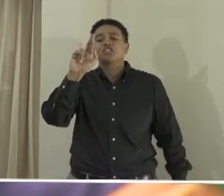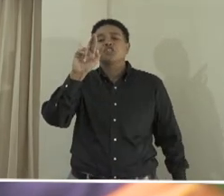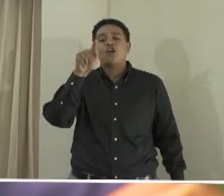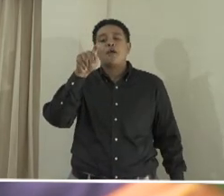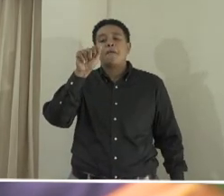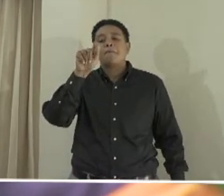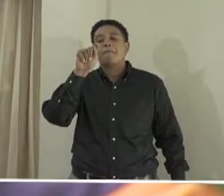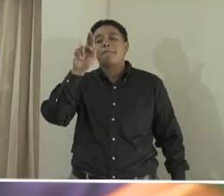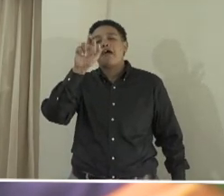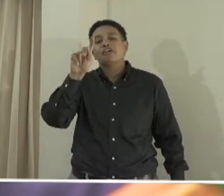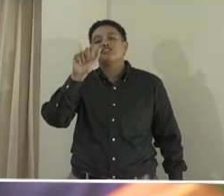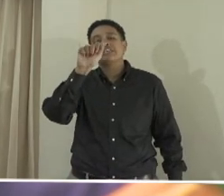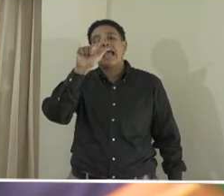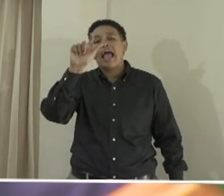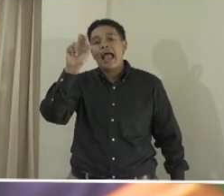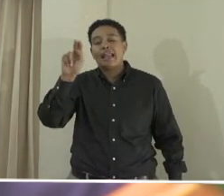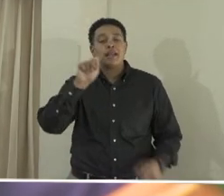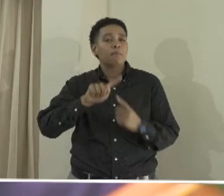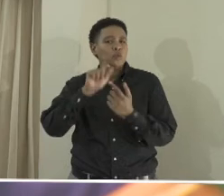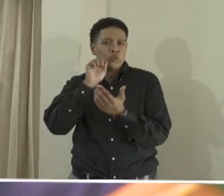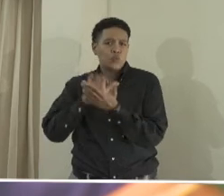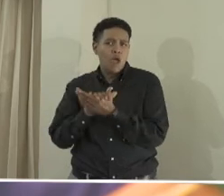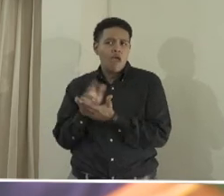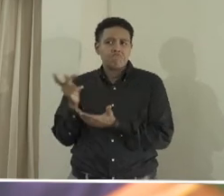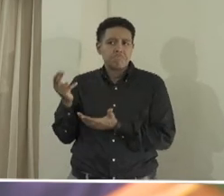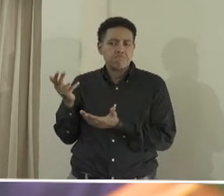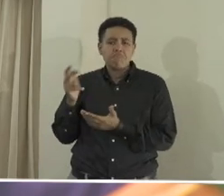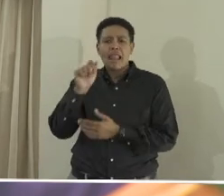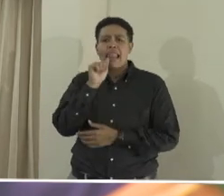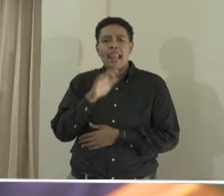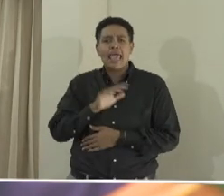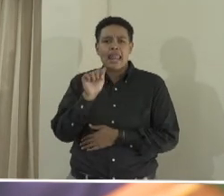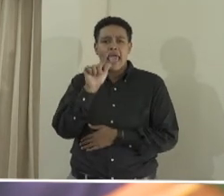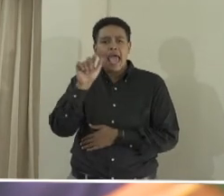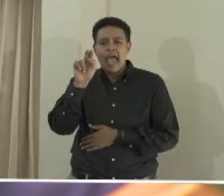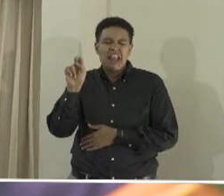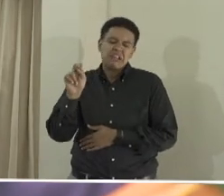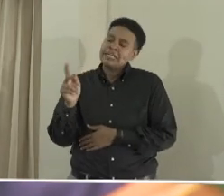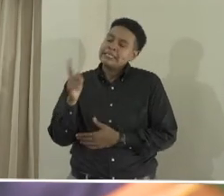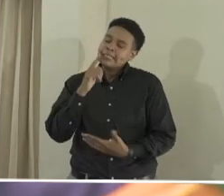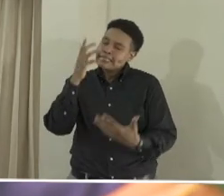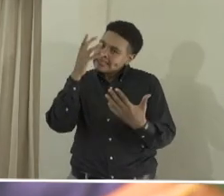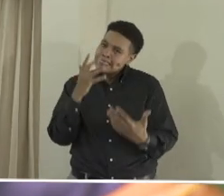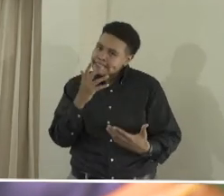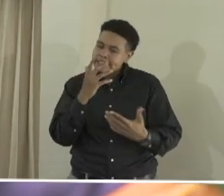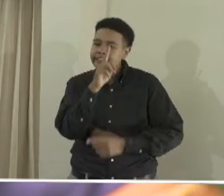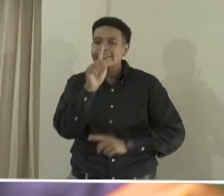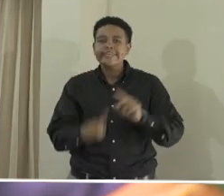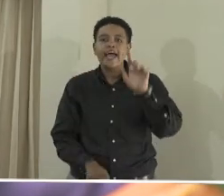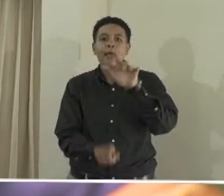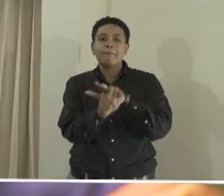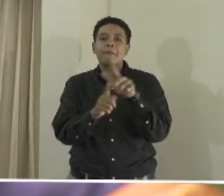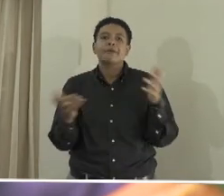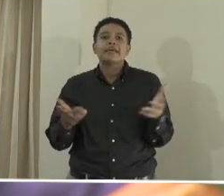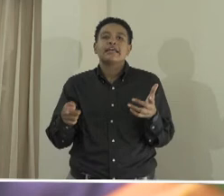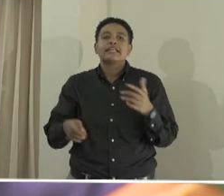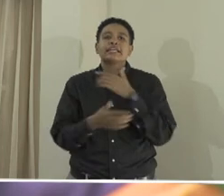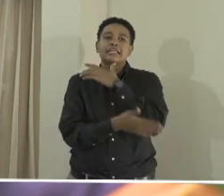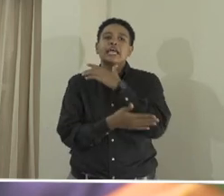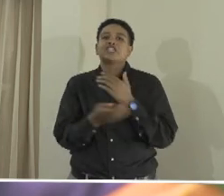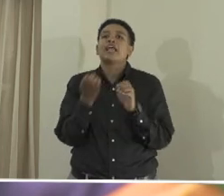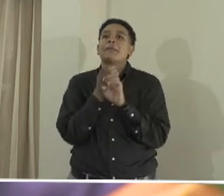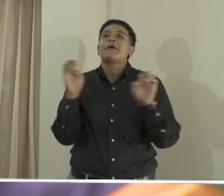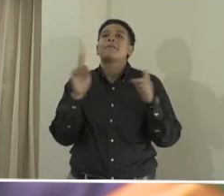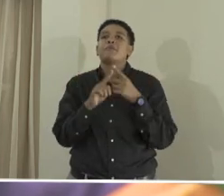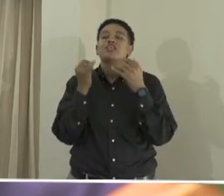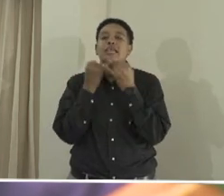Lady Allen, regret that they are unable to be present at this National Emancipation and